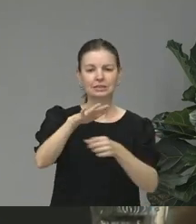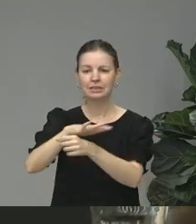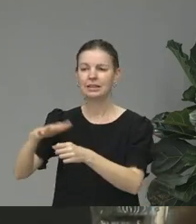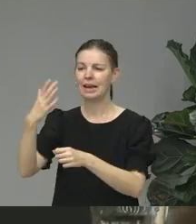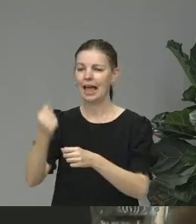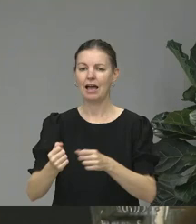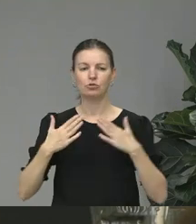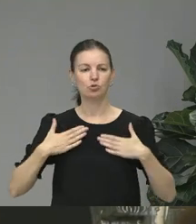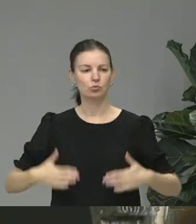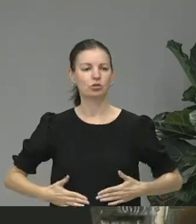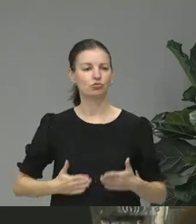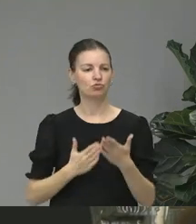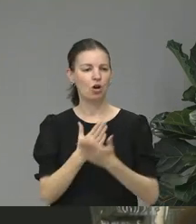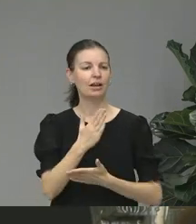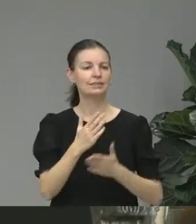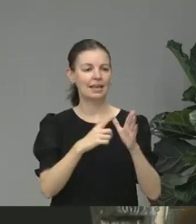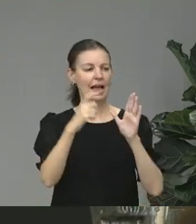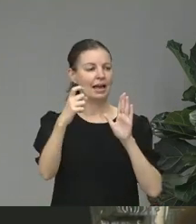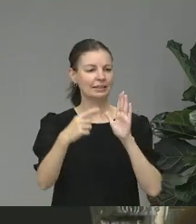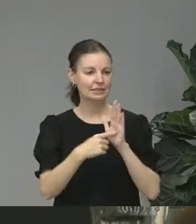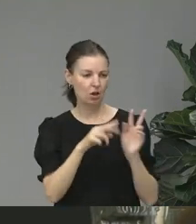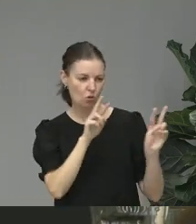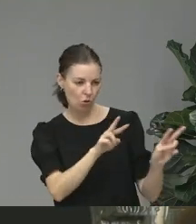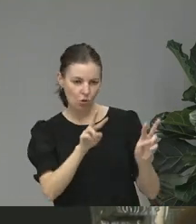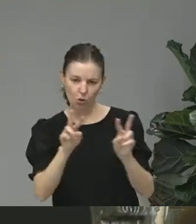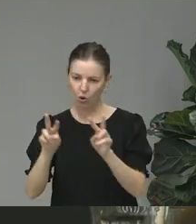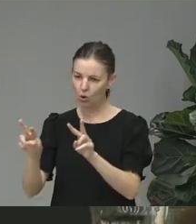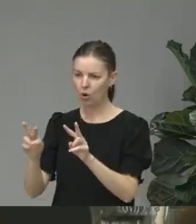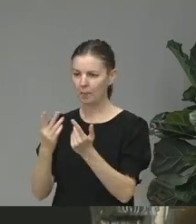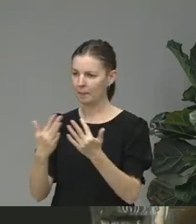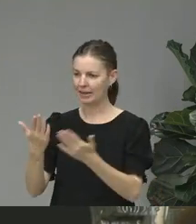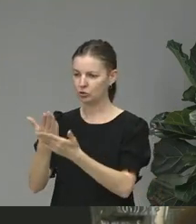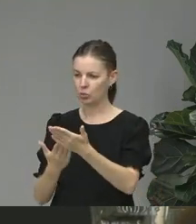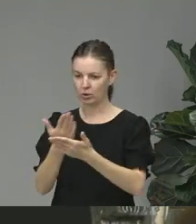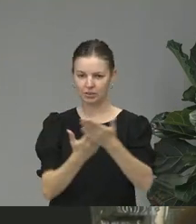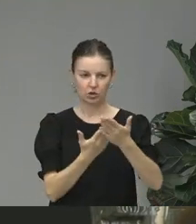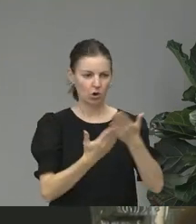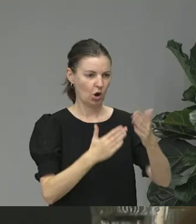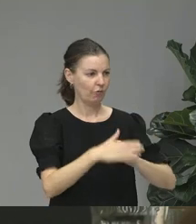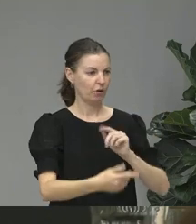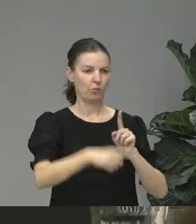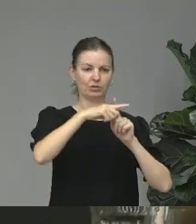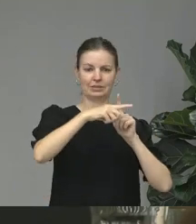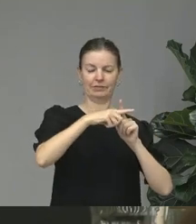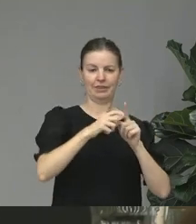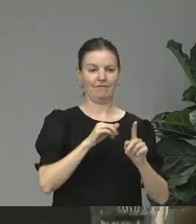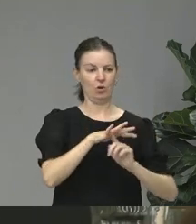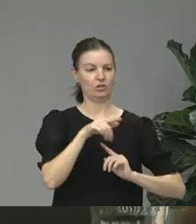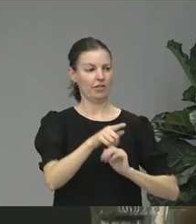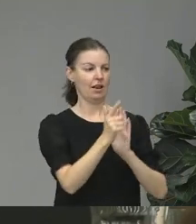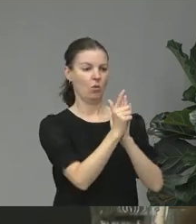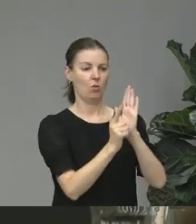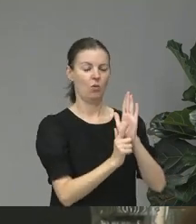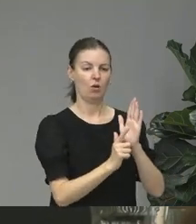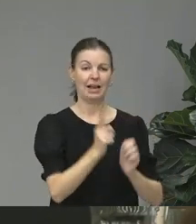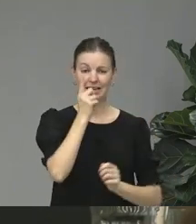out 101 case studies of these positive impacts. Caitlin, can you reflect on some of the key factors that are in